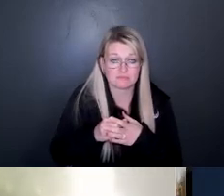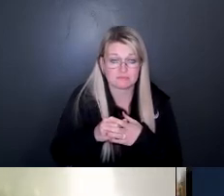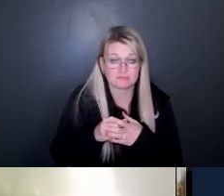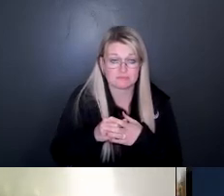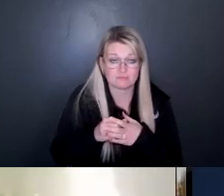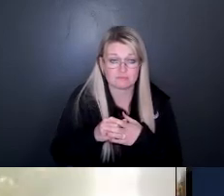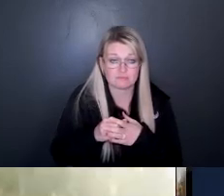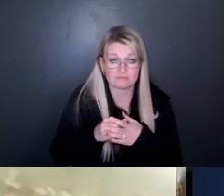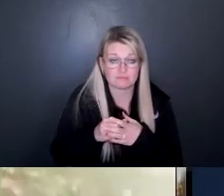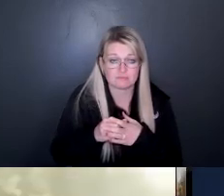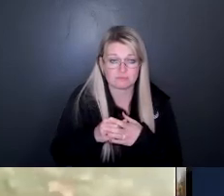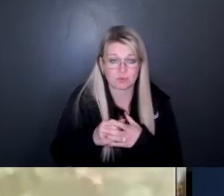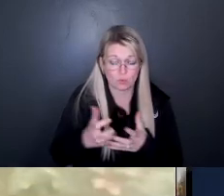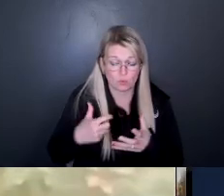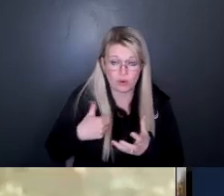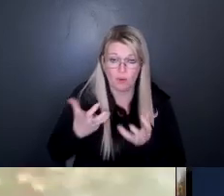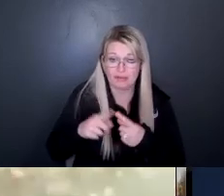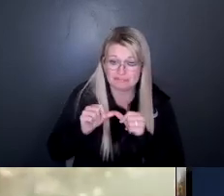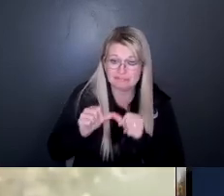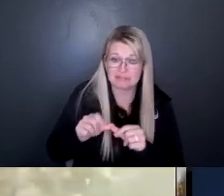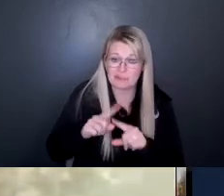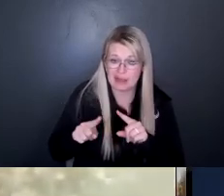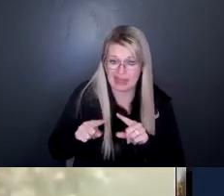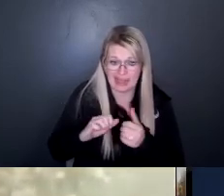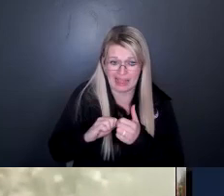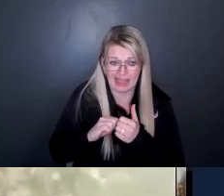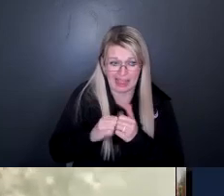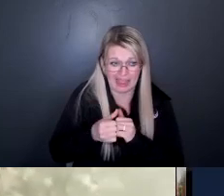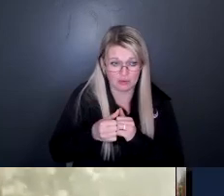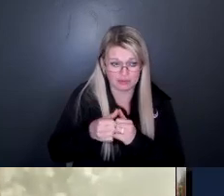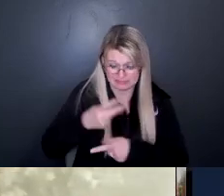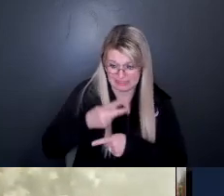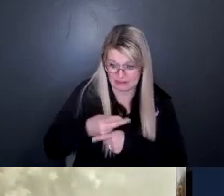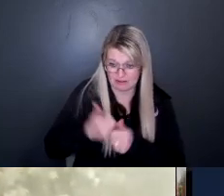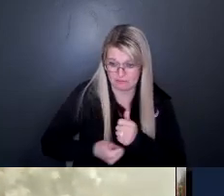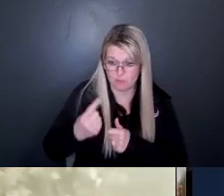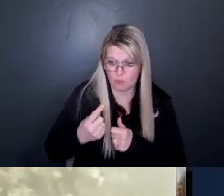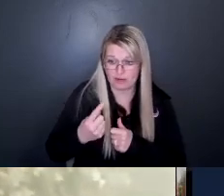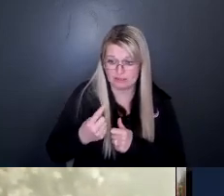implement, but how are you going to take in the needs of everyone? So there it